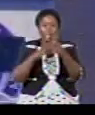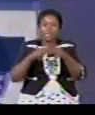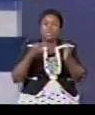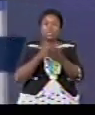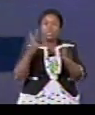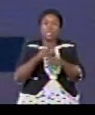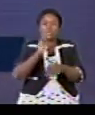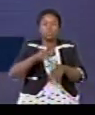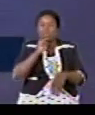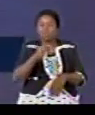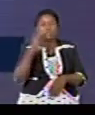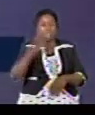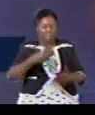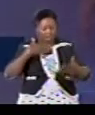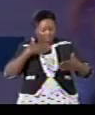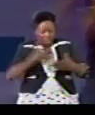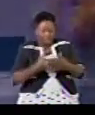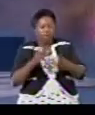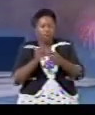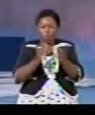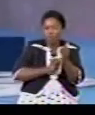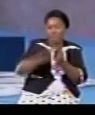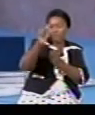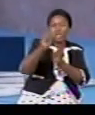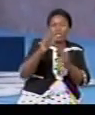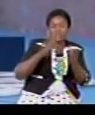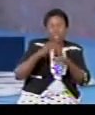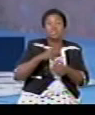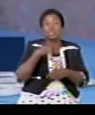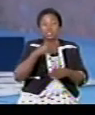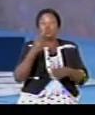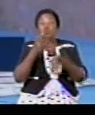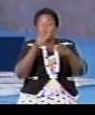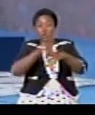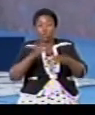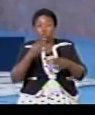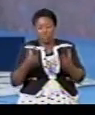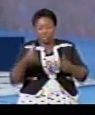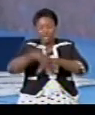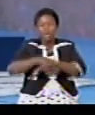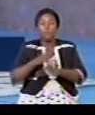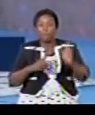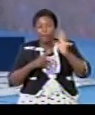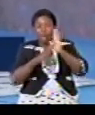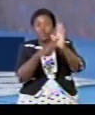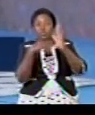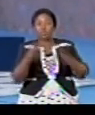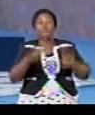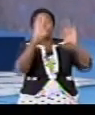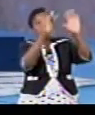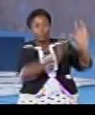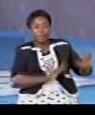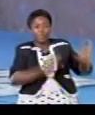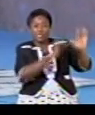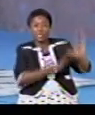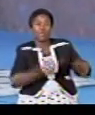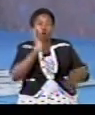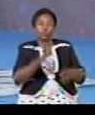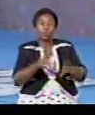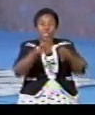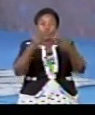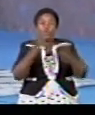see near, you cannot see far. It's calling you tonight. Manifestation of mercy will give you